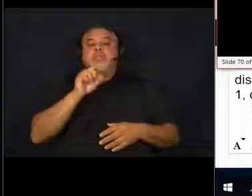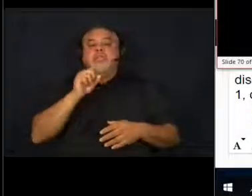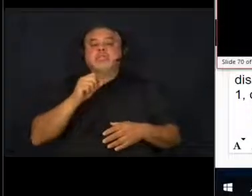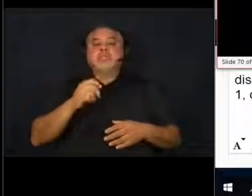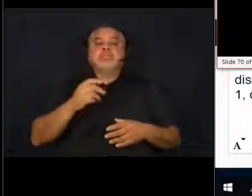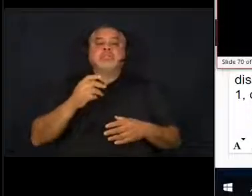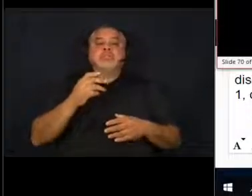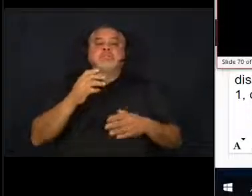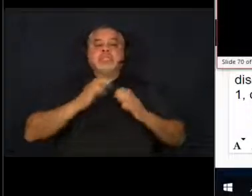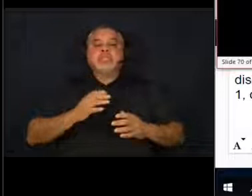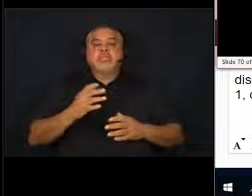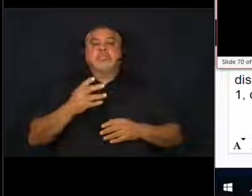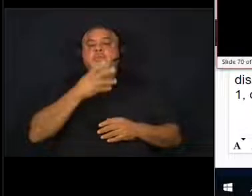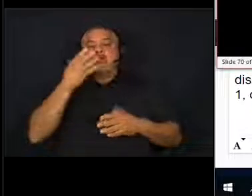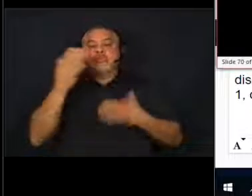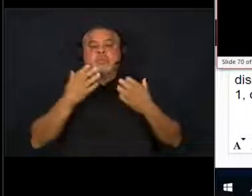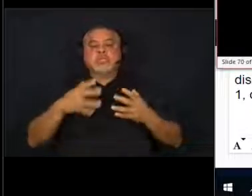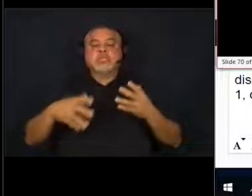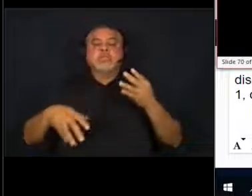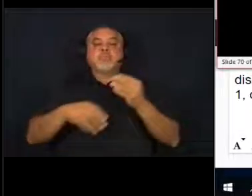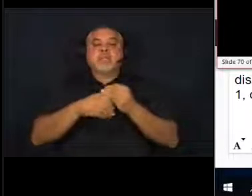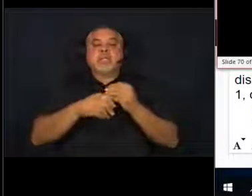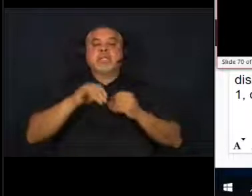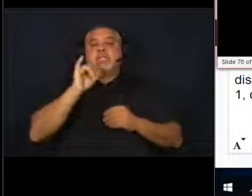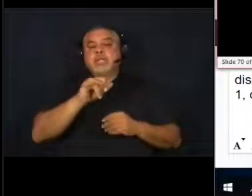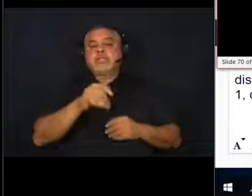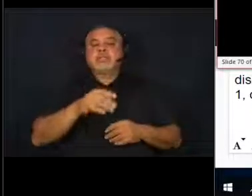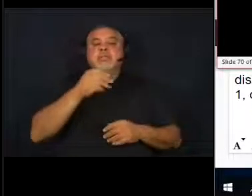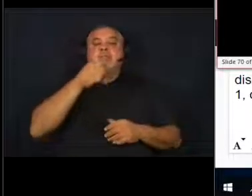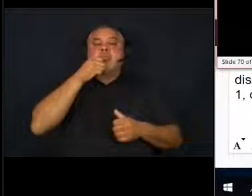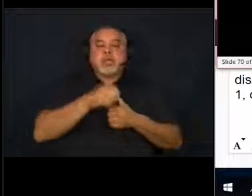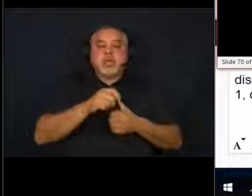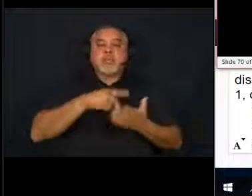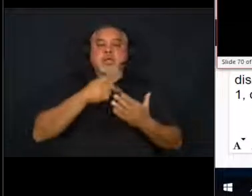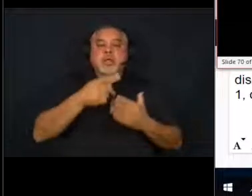expanding its direct mail program. Then bullet, bullet, bullet, bullet